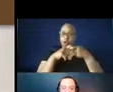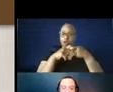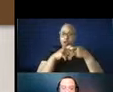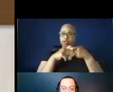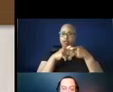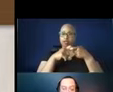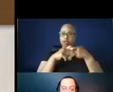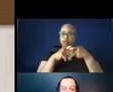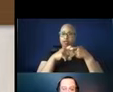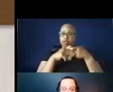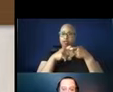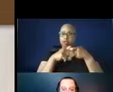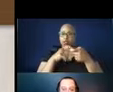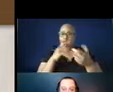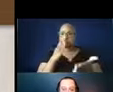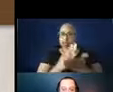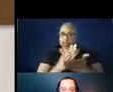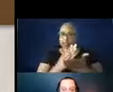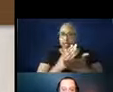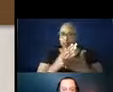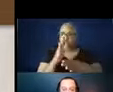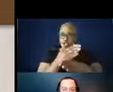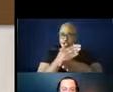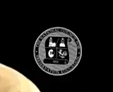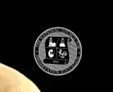Or actually I'll stop sharing my screen.